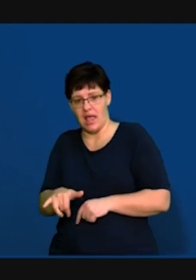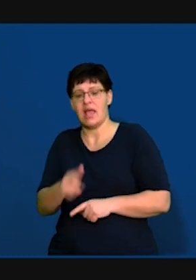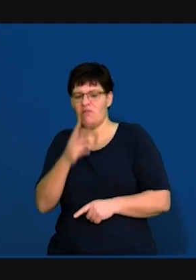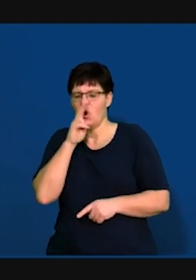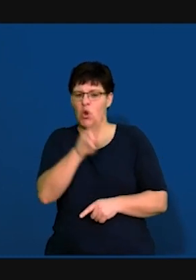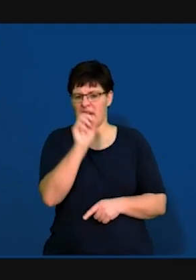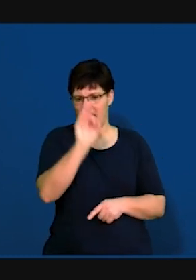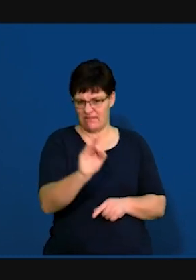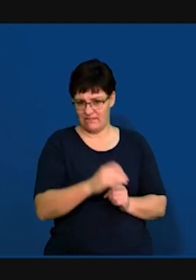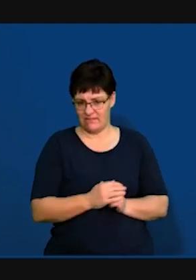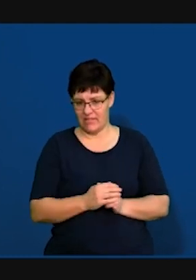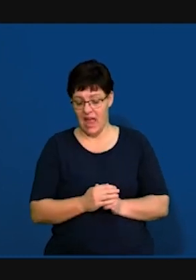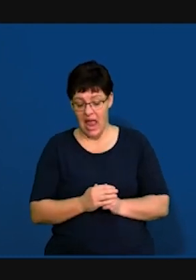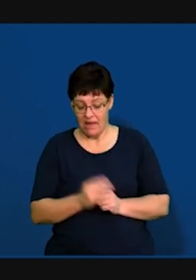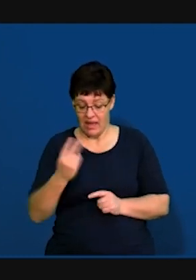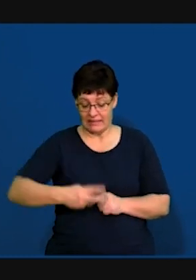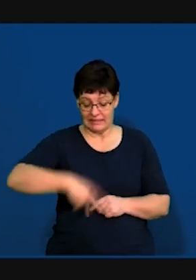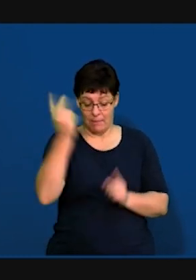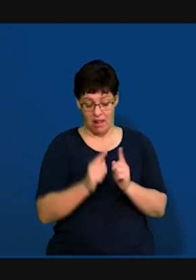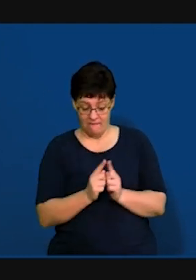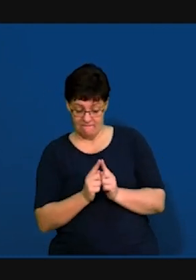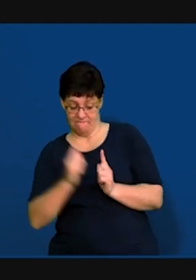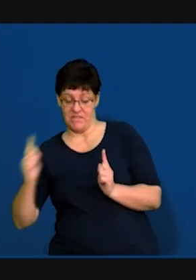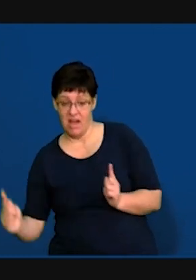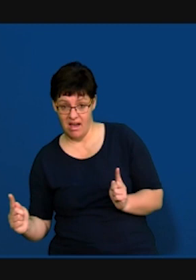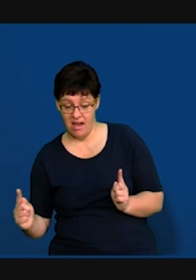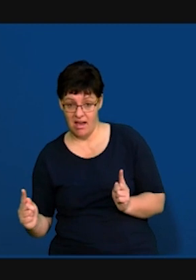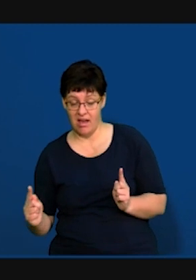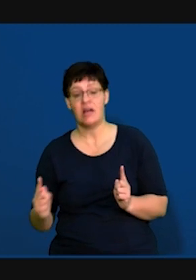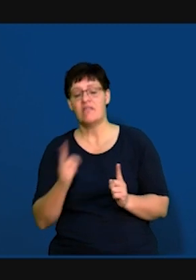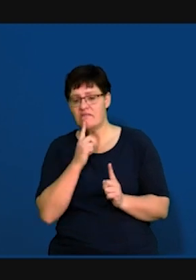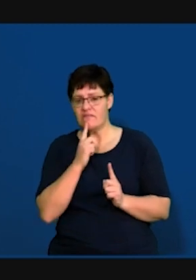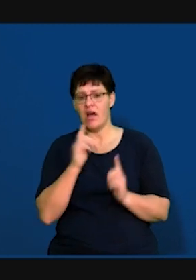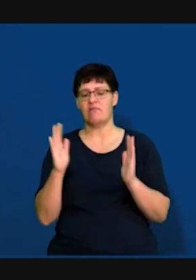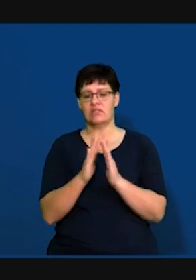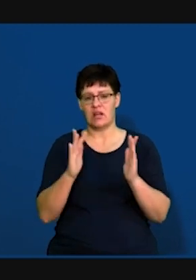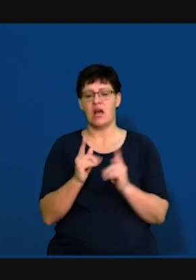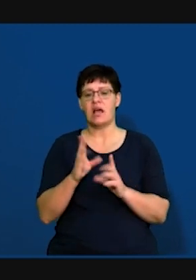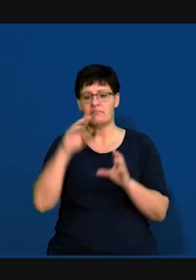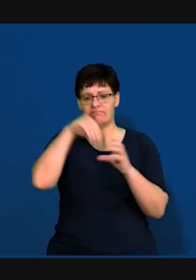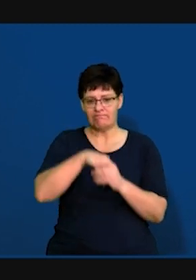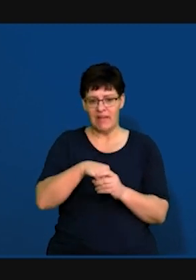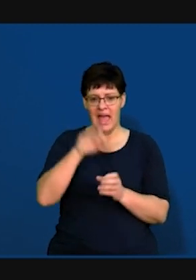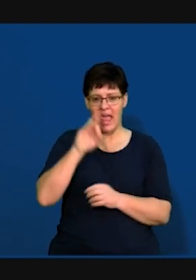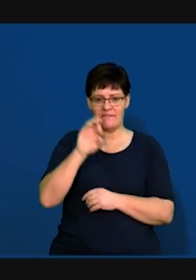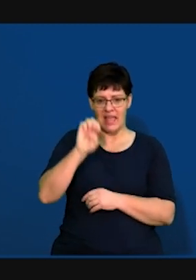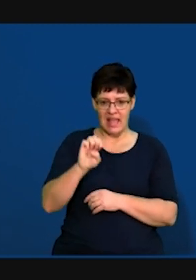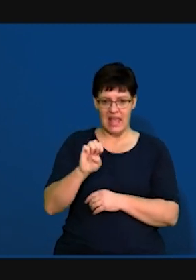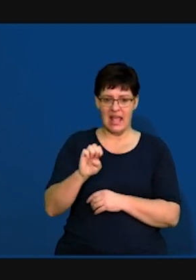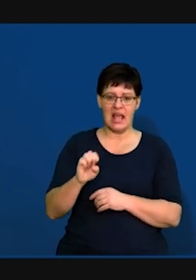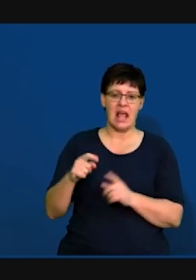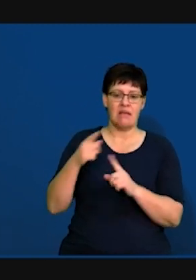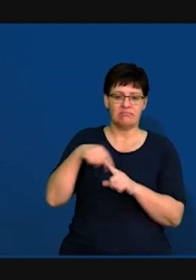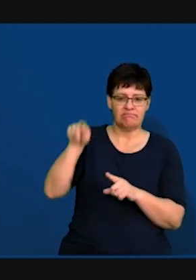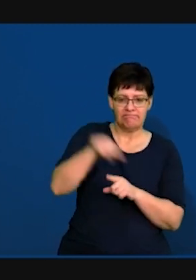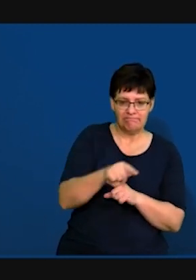so if we double the distance, because we know that the electrostatic force is actually inversely proportional to the square of the distance.